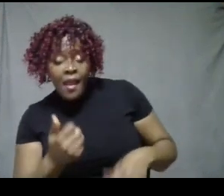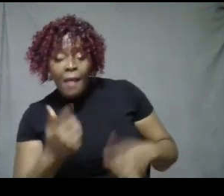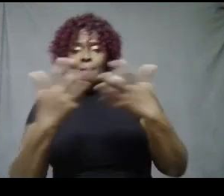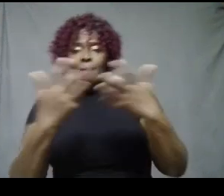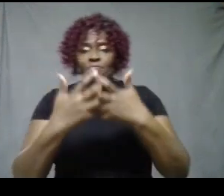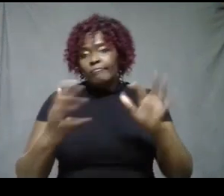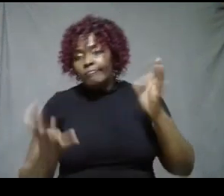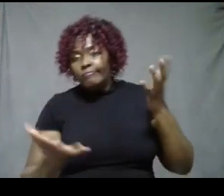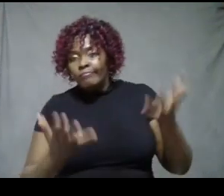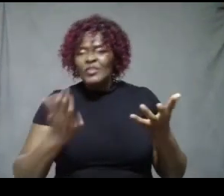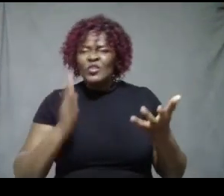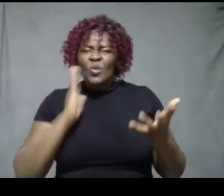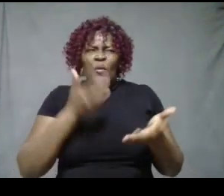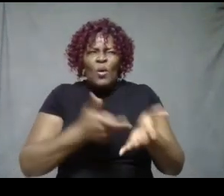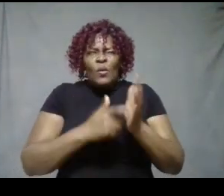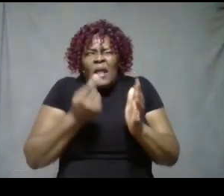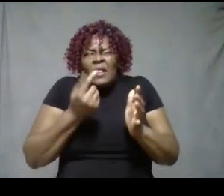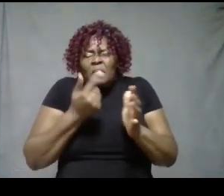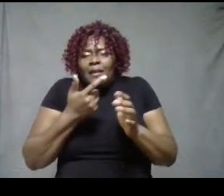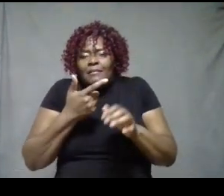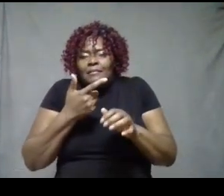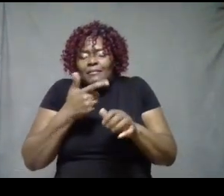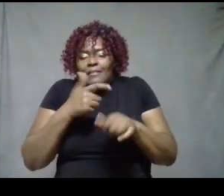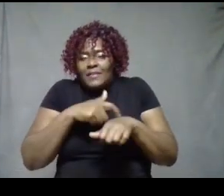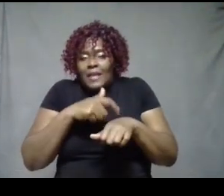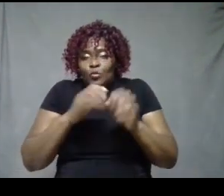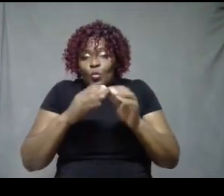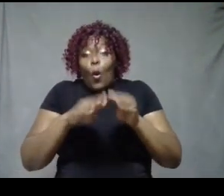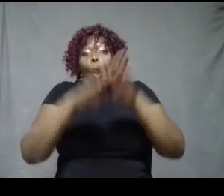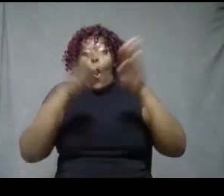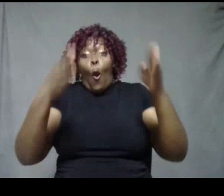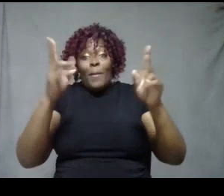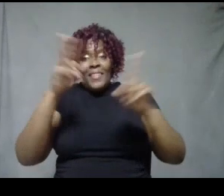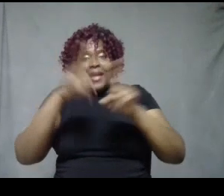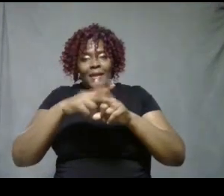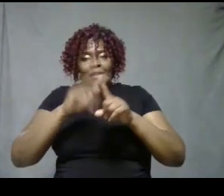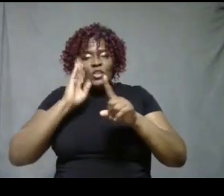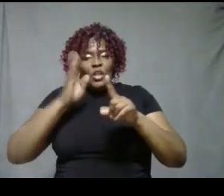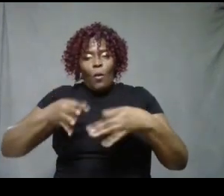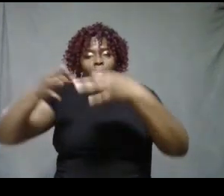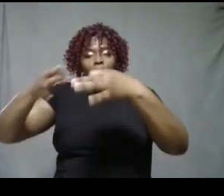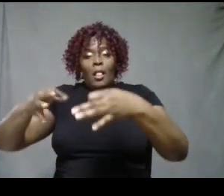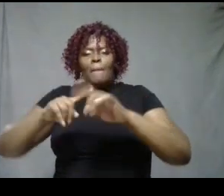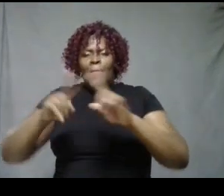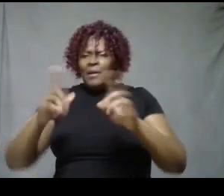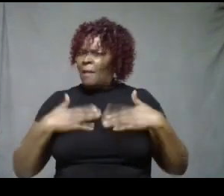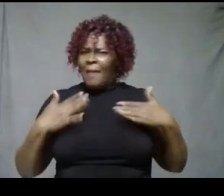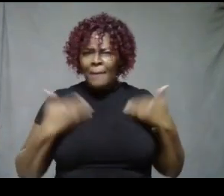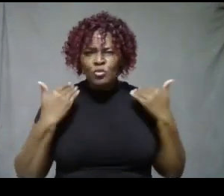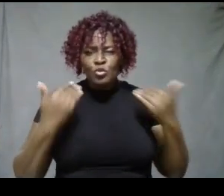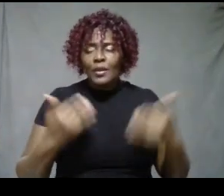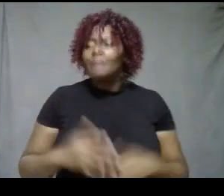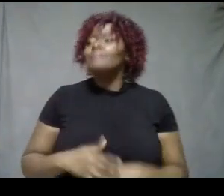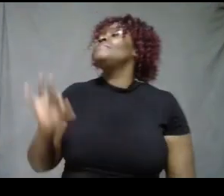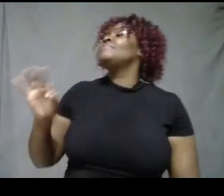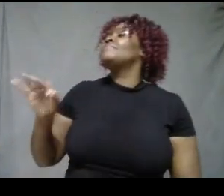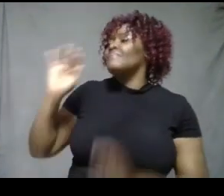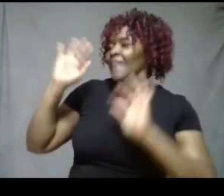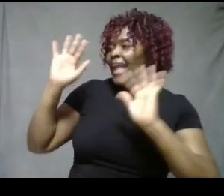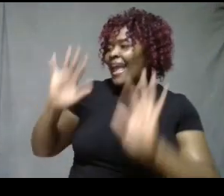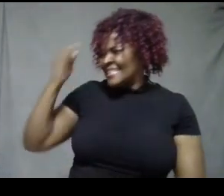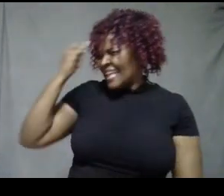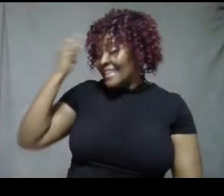the application to open up, but I'll be more than happy to do that. John, that's an excellent idea. And thank you, Commissioner, for asking that question. I'd just like to